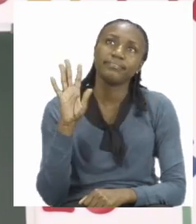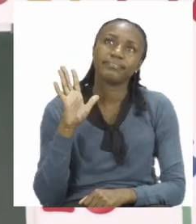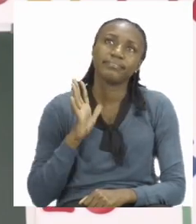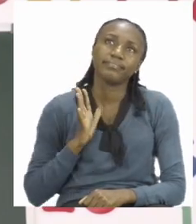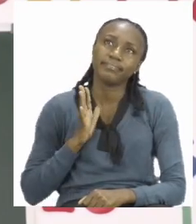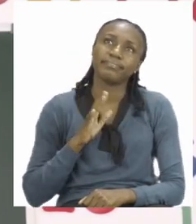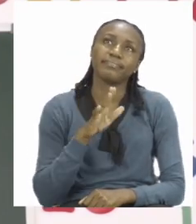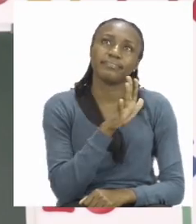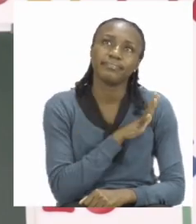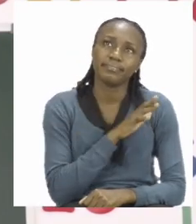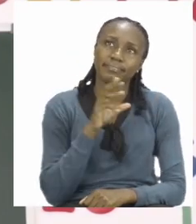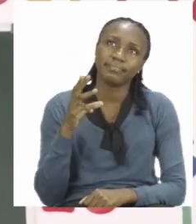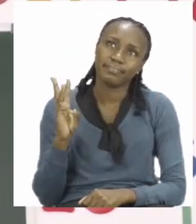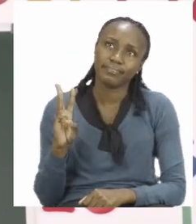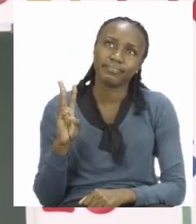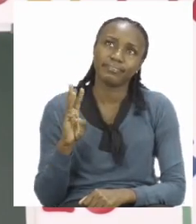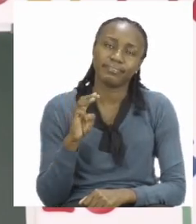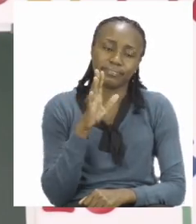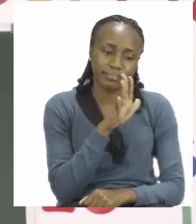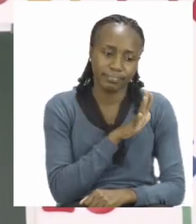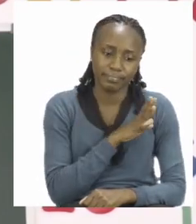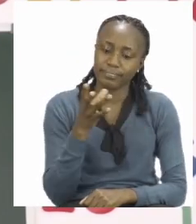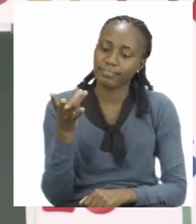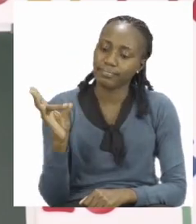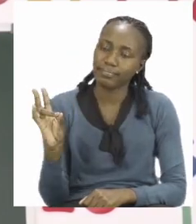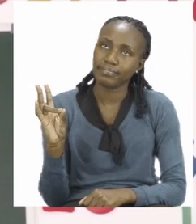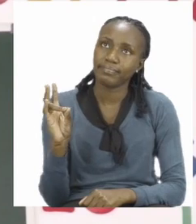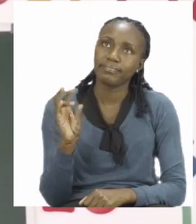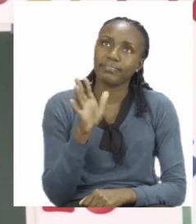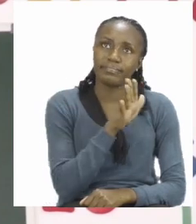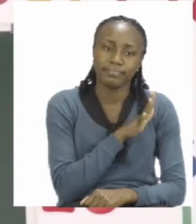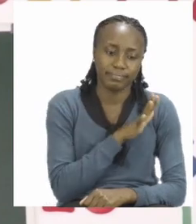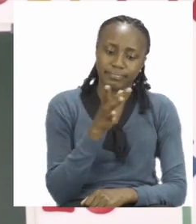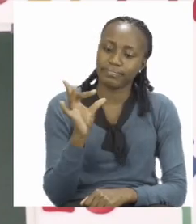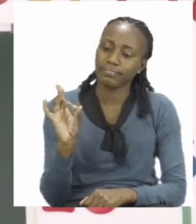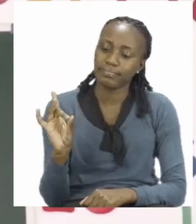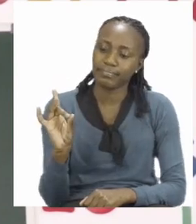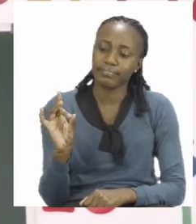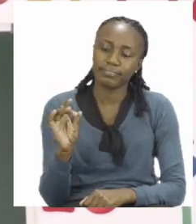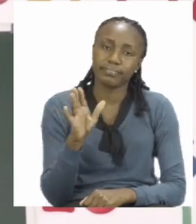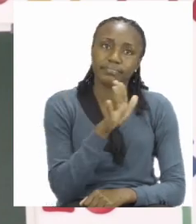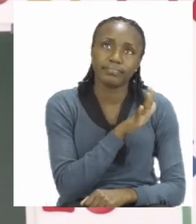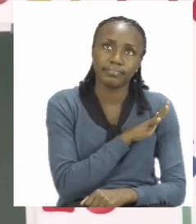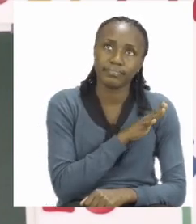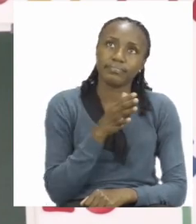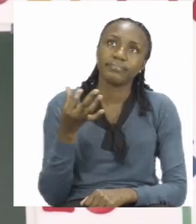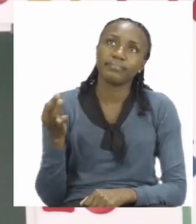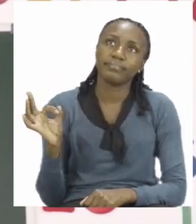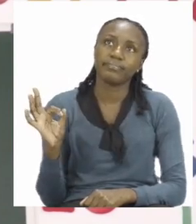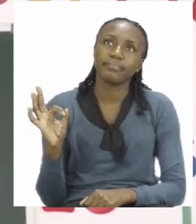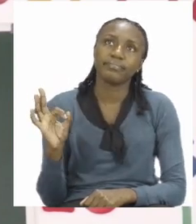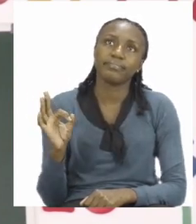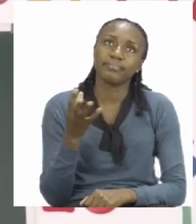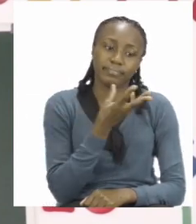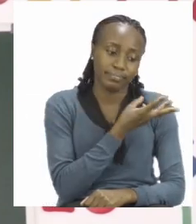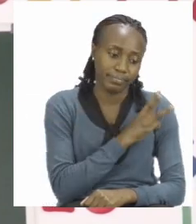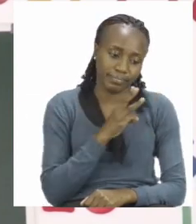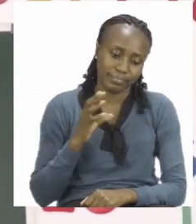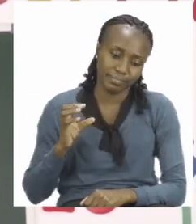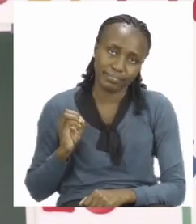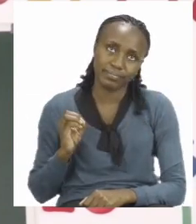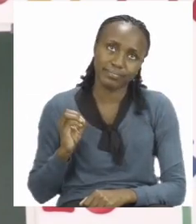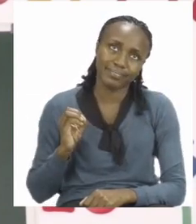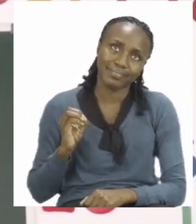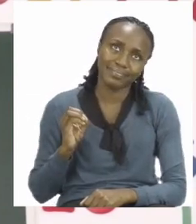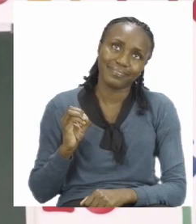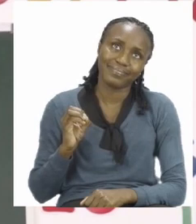55, 56, 57, 58, 59,